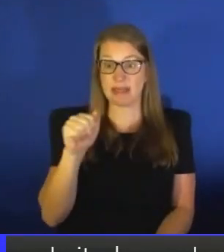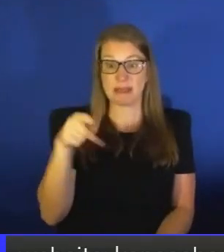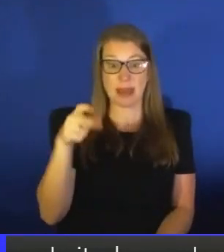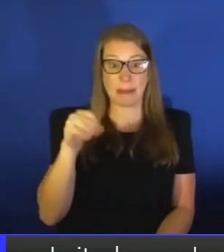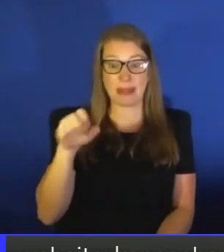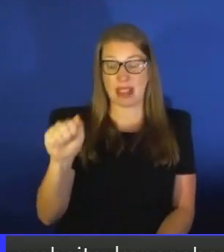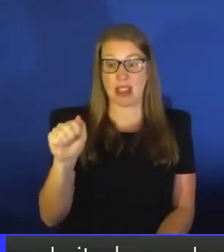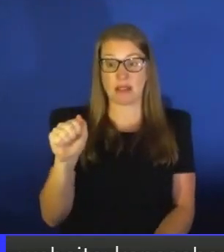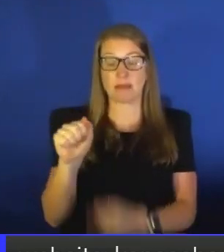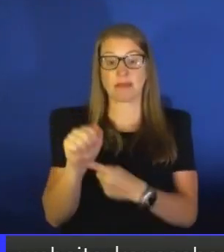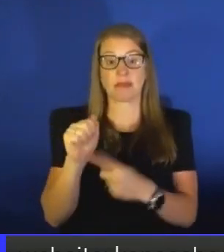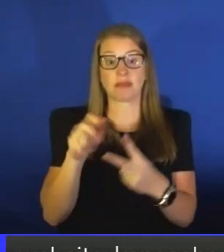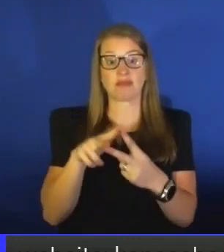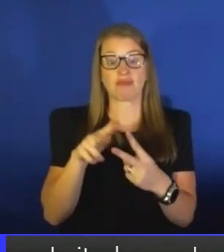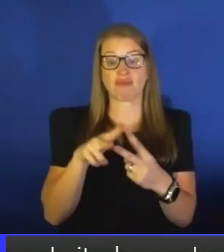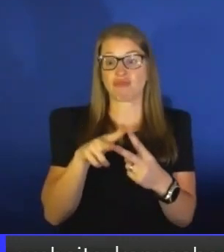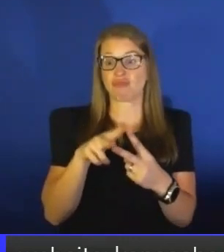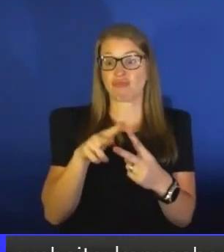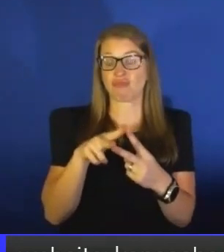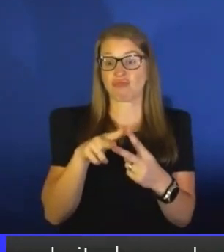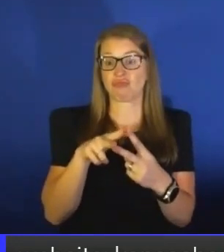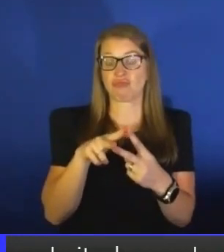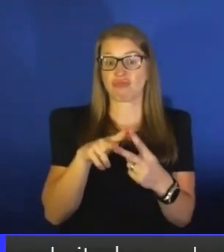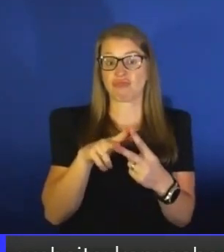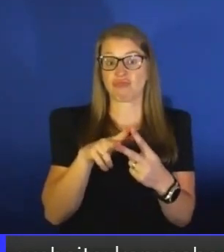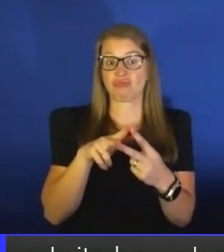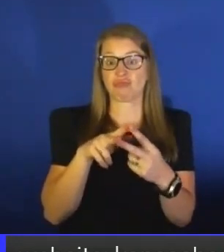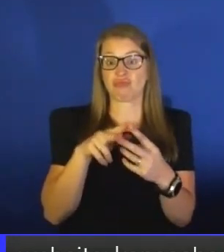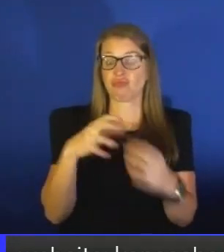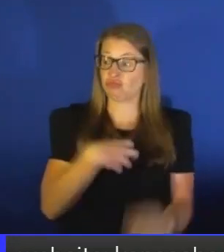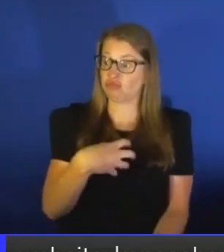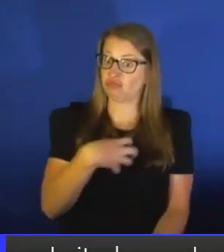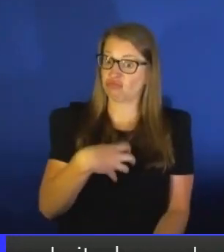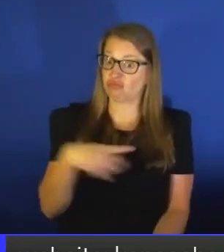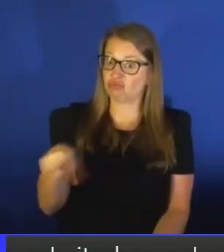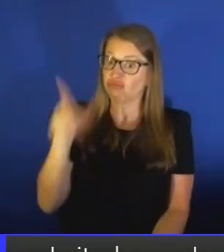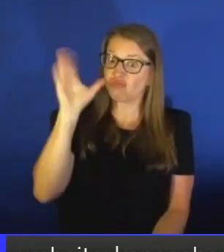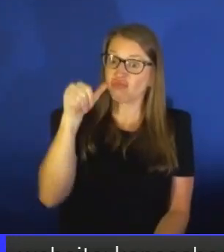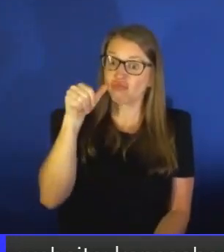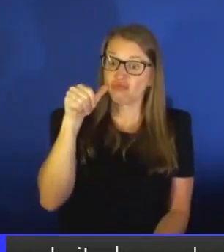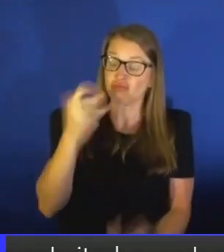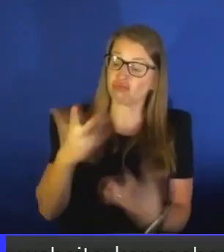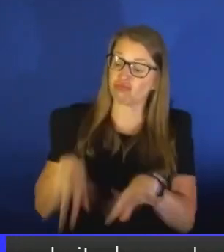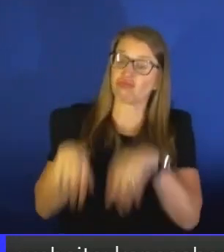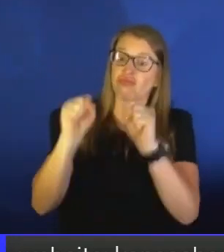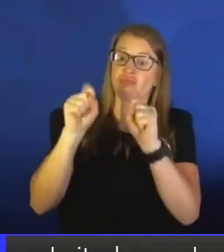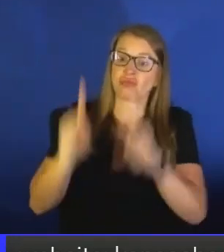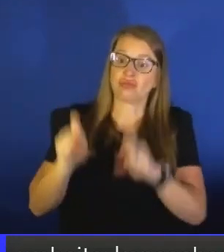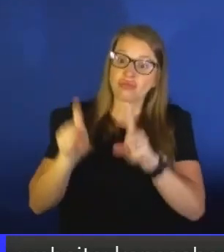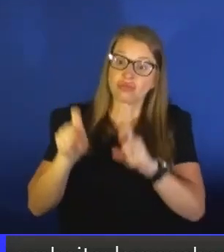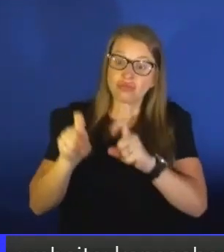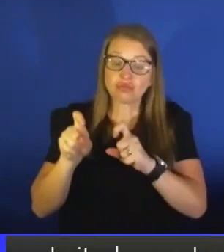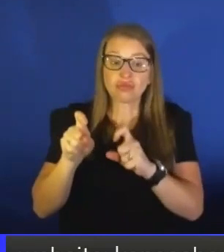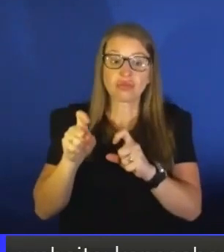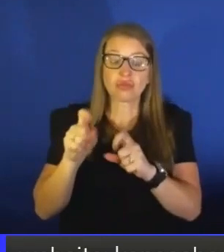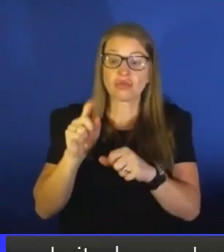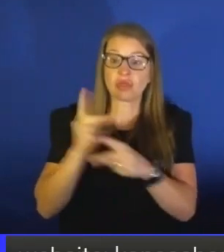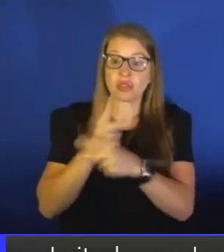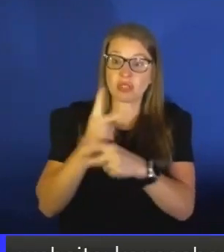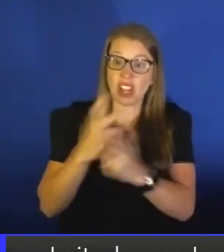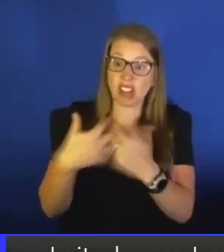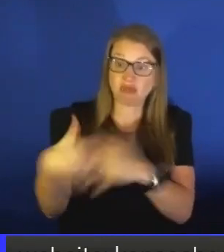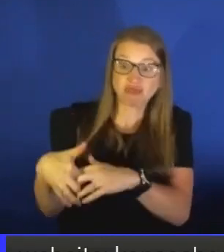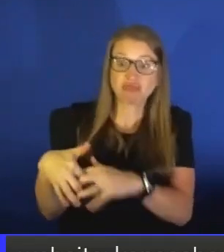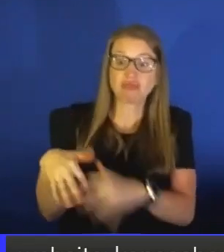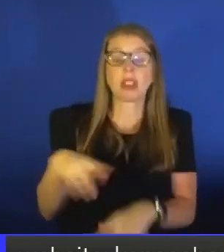bed partner is complaining to go in, and that patient's reluctant to do any testing to work it up. But